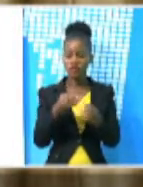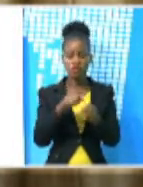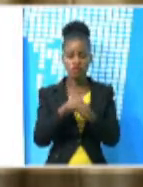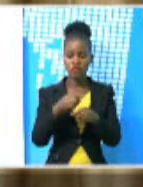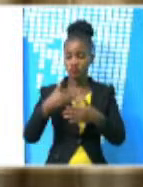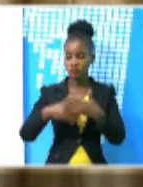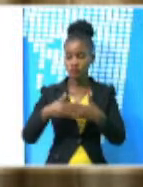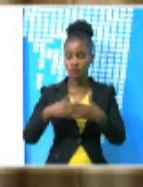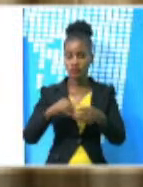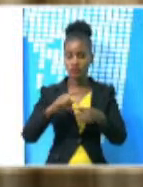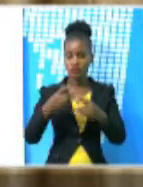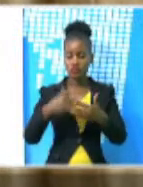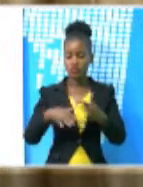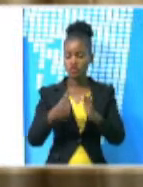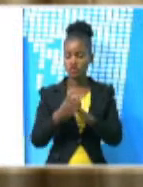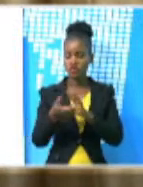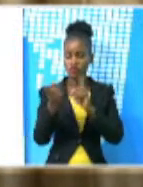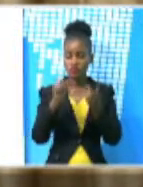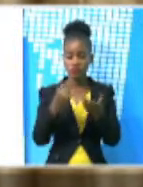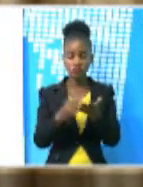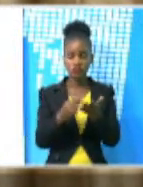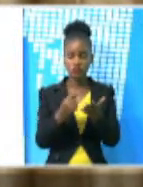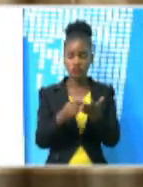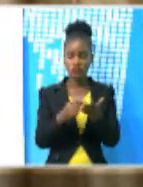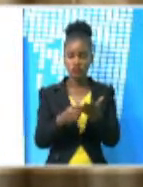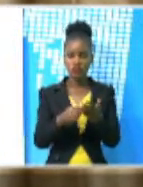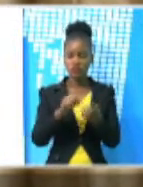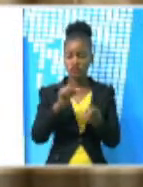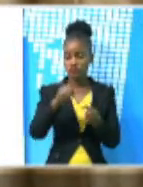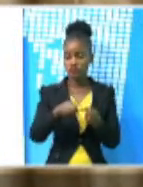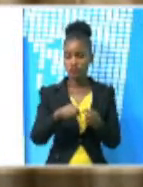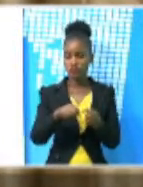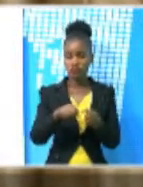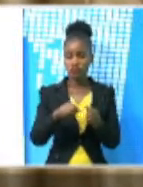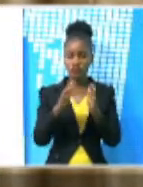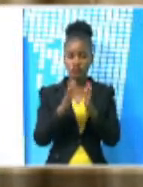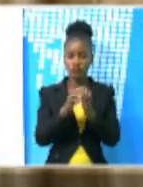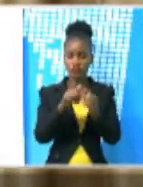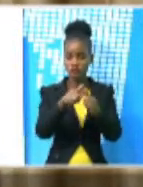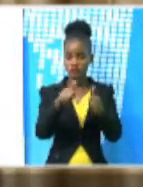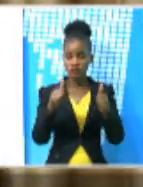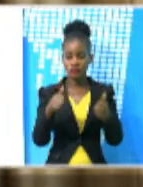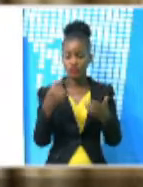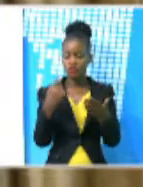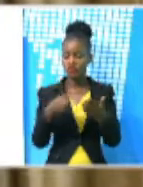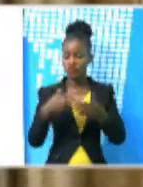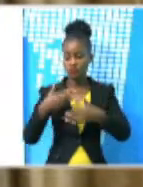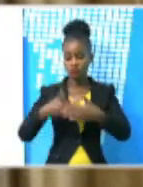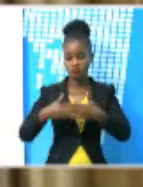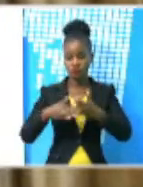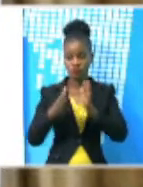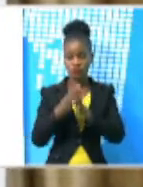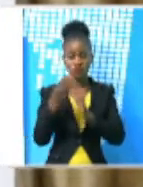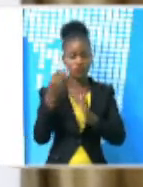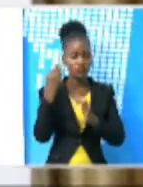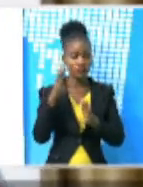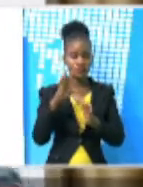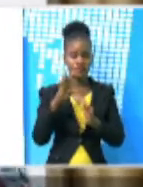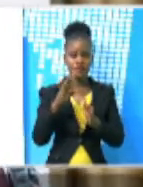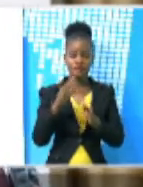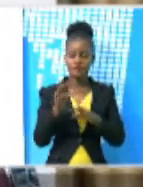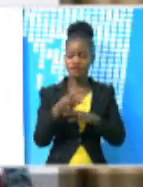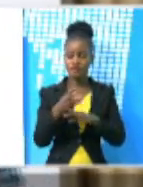closely with partners like Pelham Uganda, AXA, and other partners, and worked closely with the Ministry